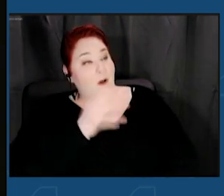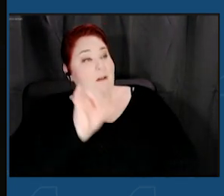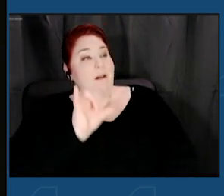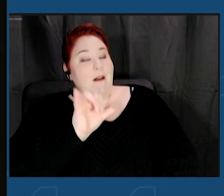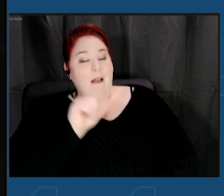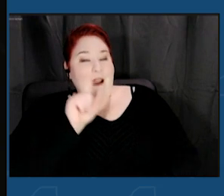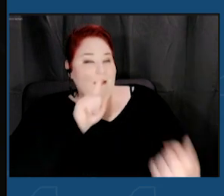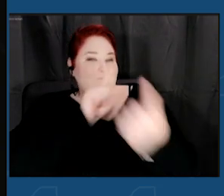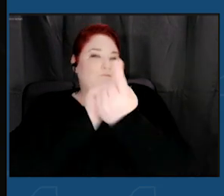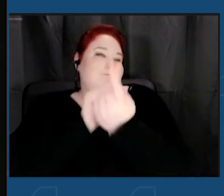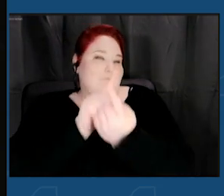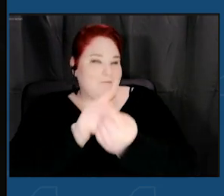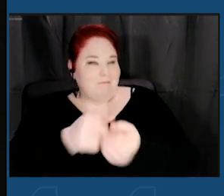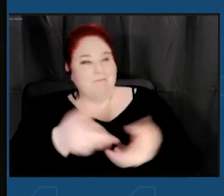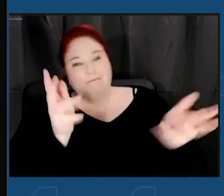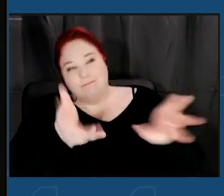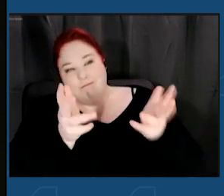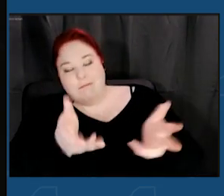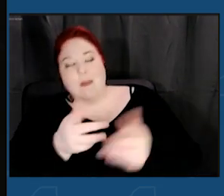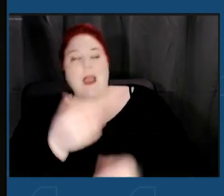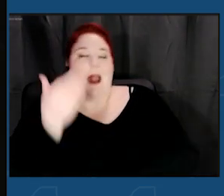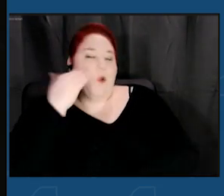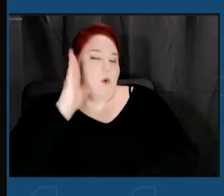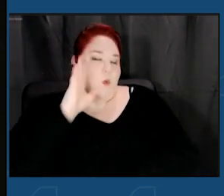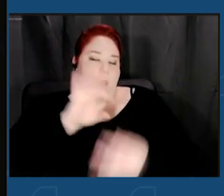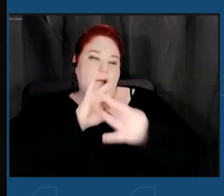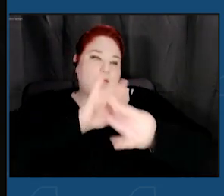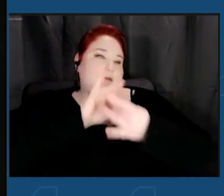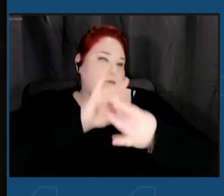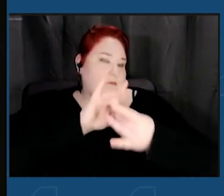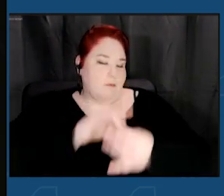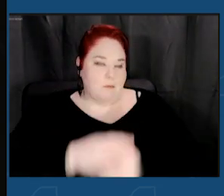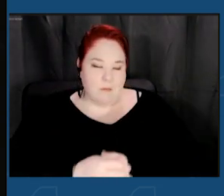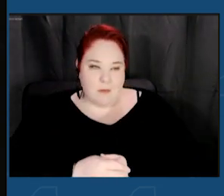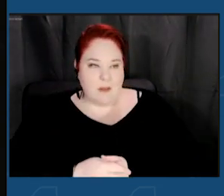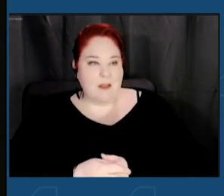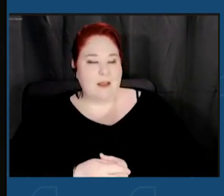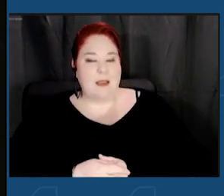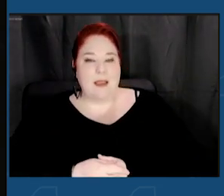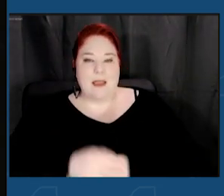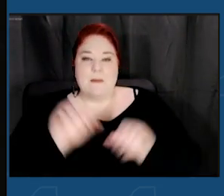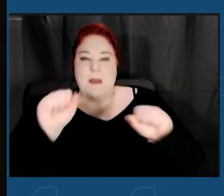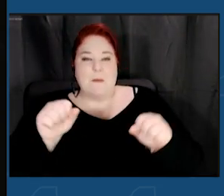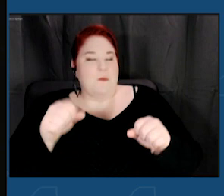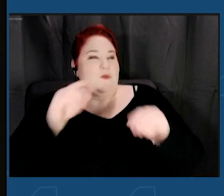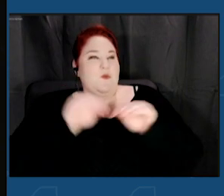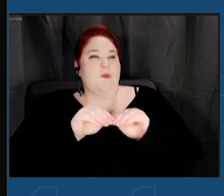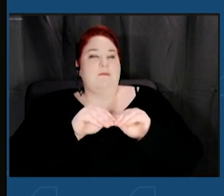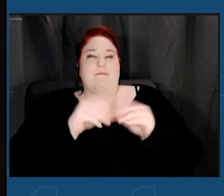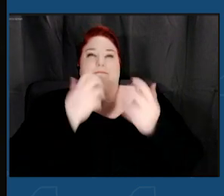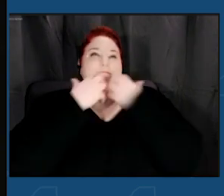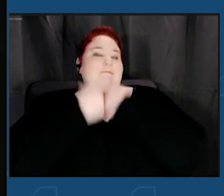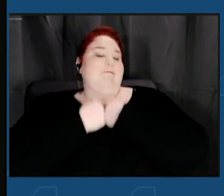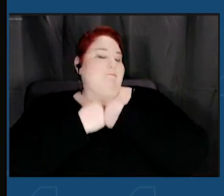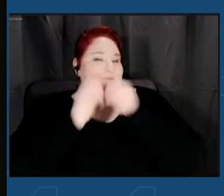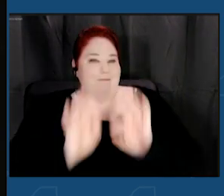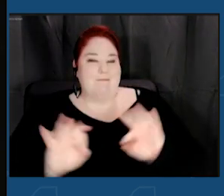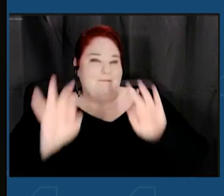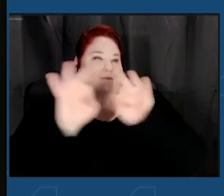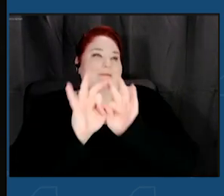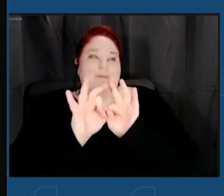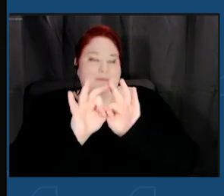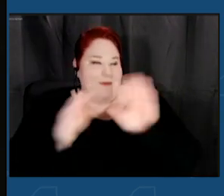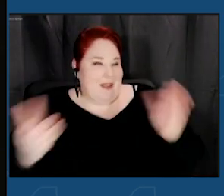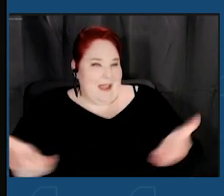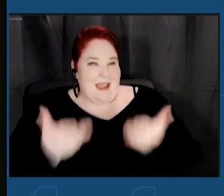And I knew that we'd have a deep relationship and avail ourselves of this national, global gem that is right here in the state